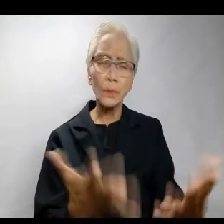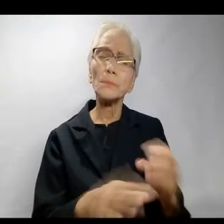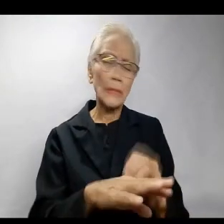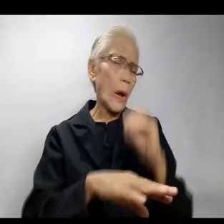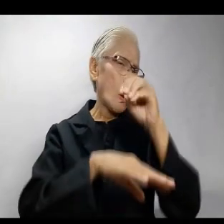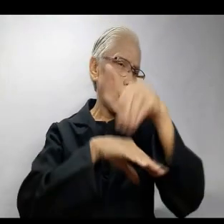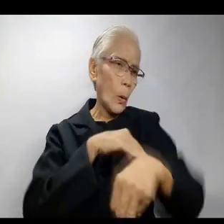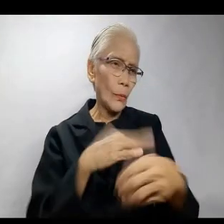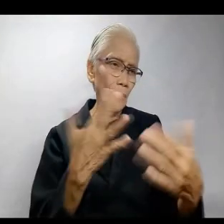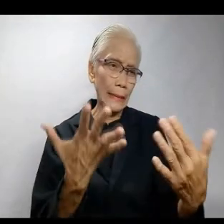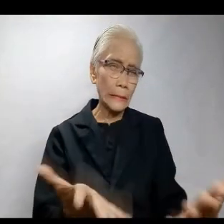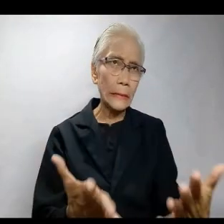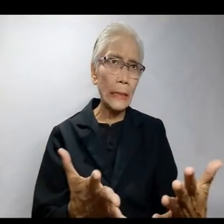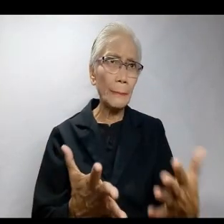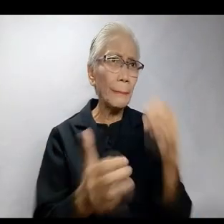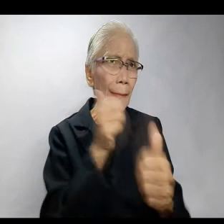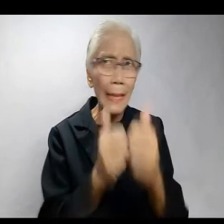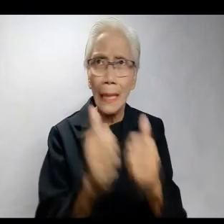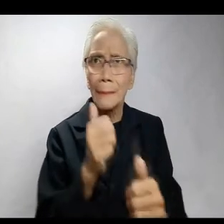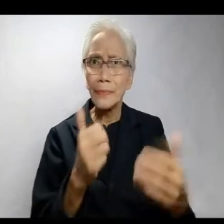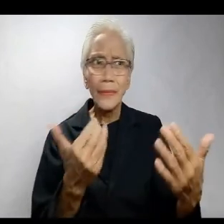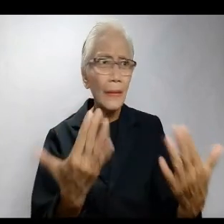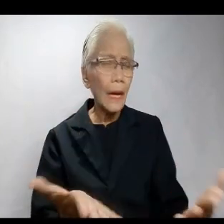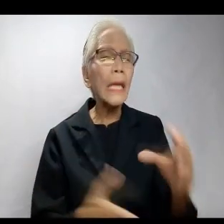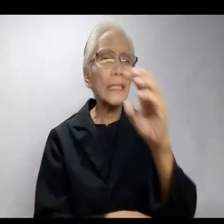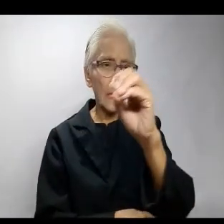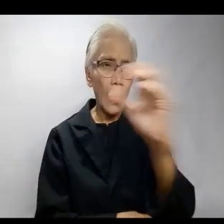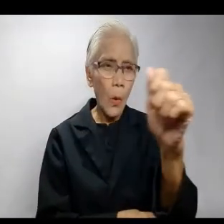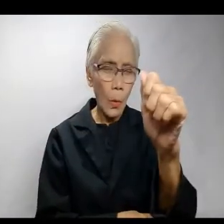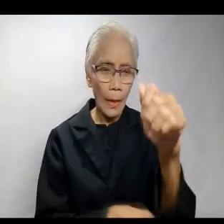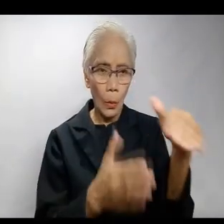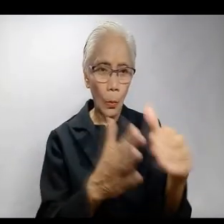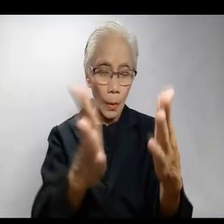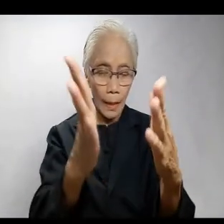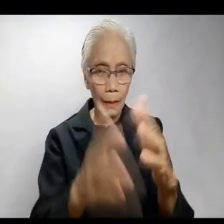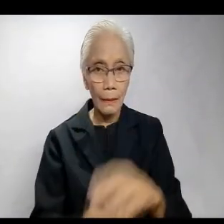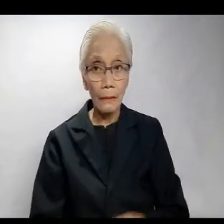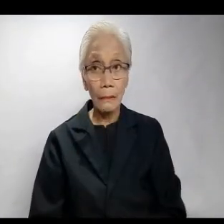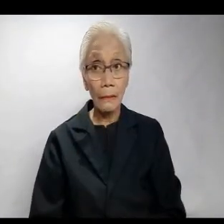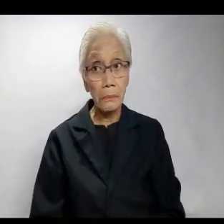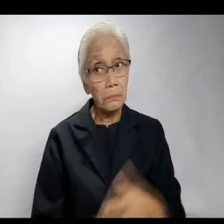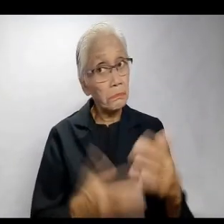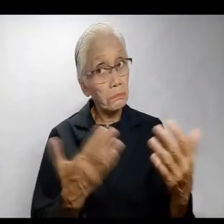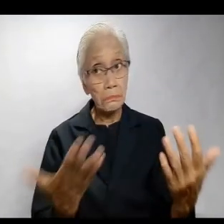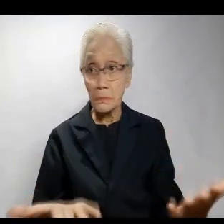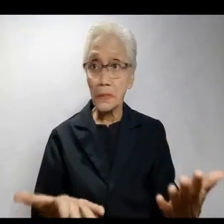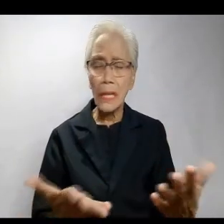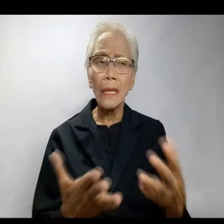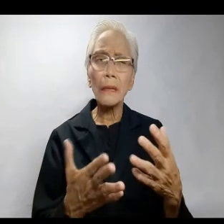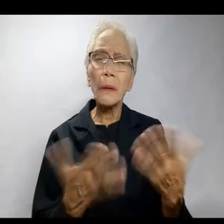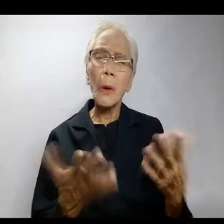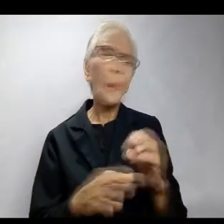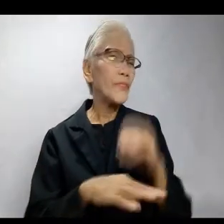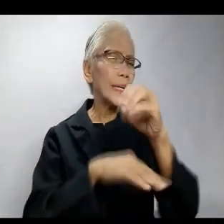This results to overcompensation. That is, he behaves in an OA way.